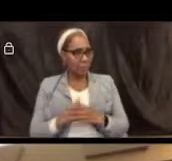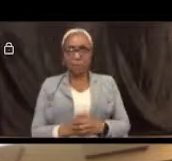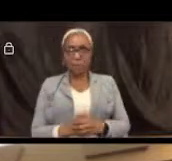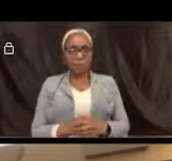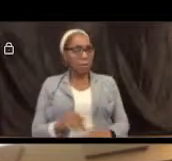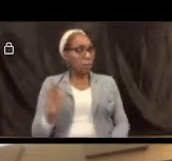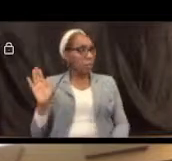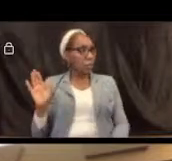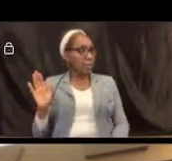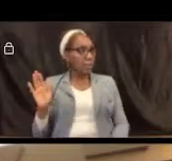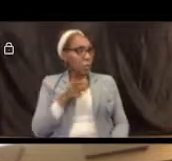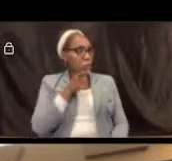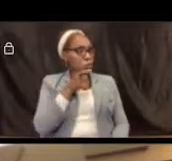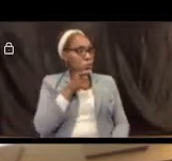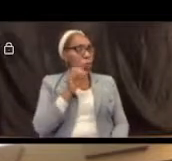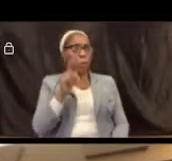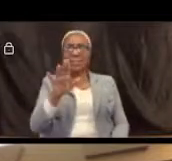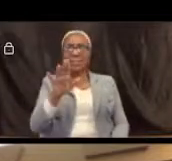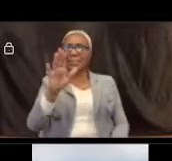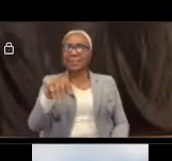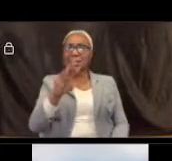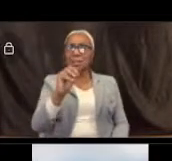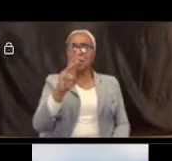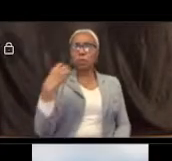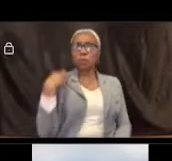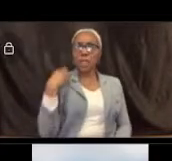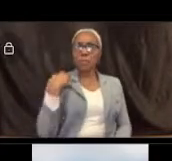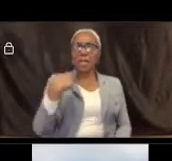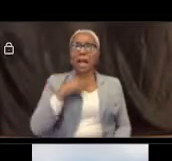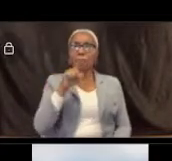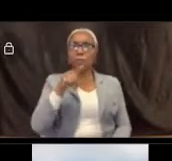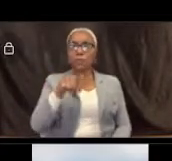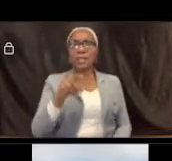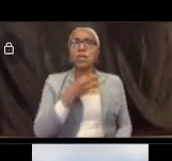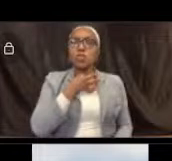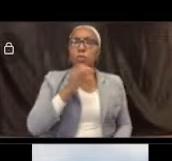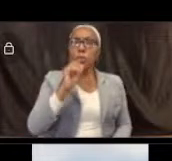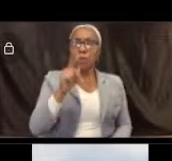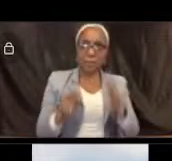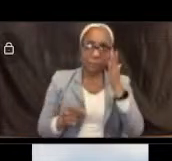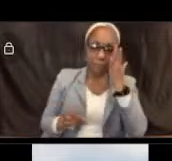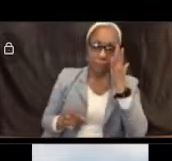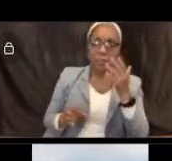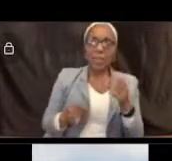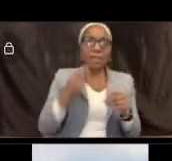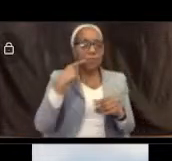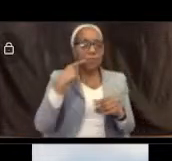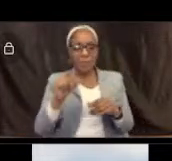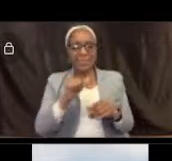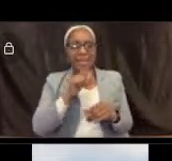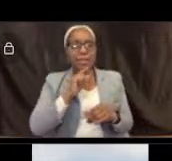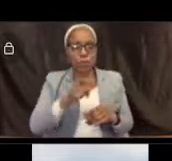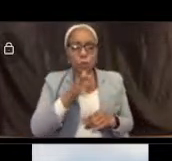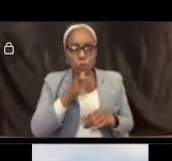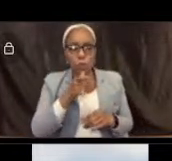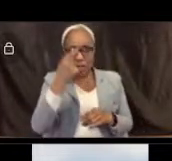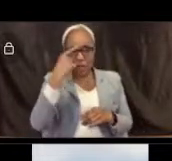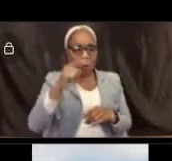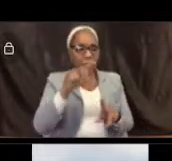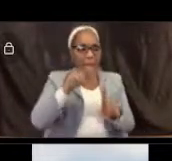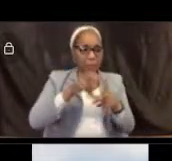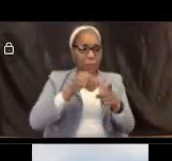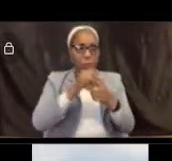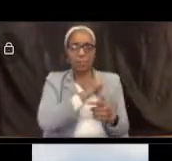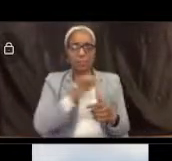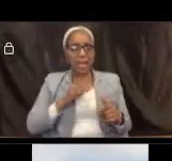Hold your hand up. Mr. Chairman, I have a question. I'm Yes. not for sure for the applicant or staff, but the applicant mentioned that